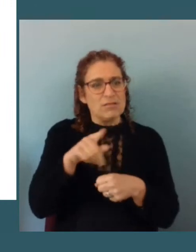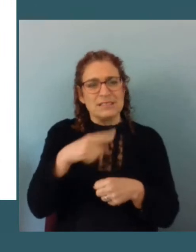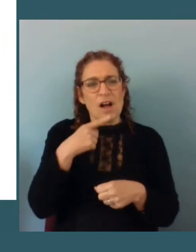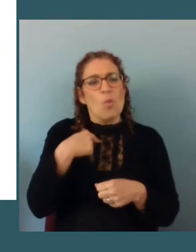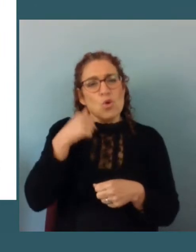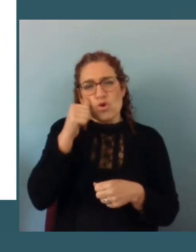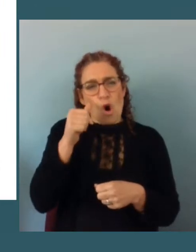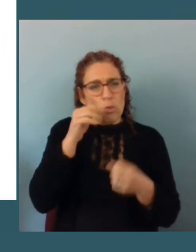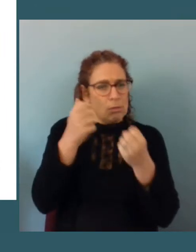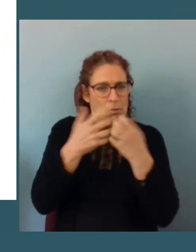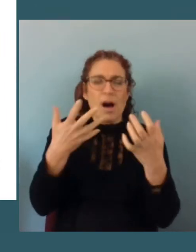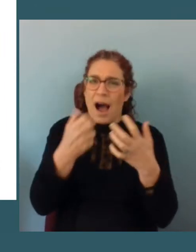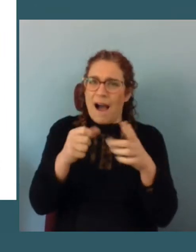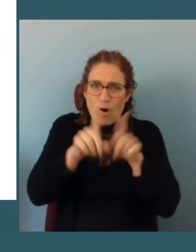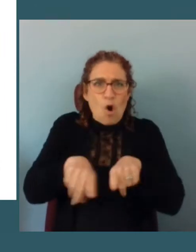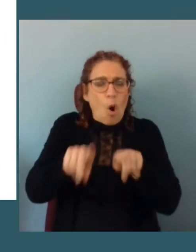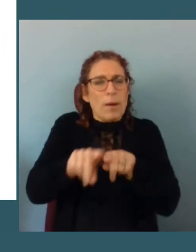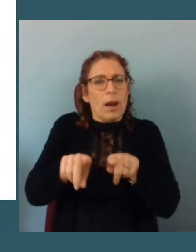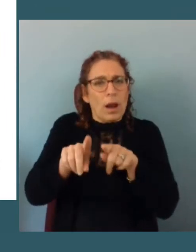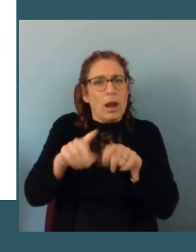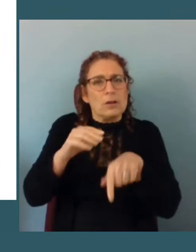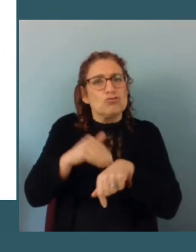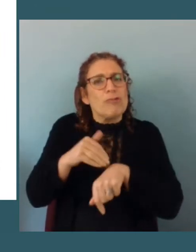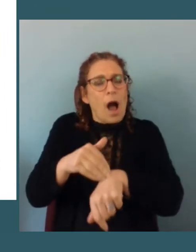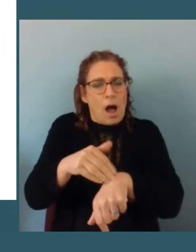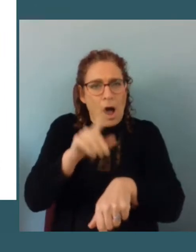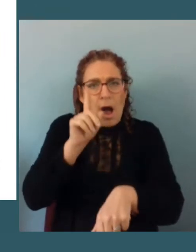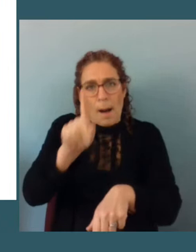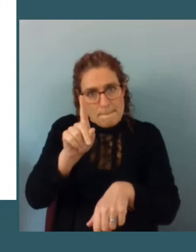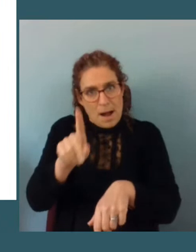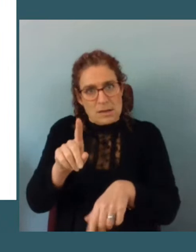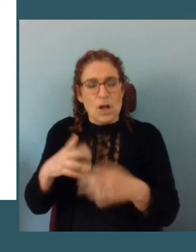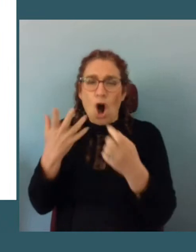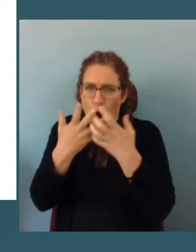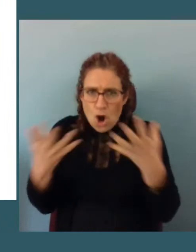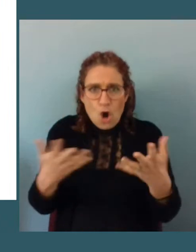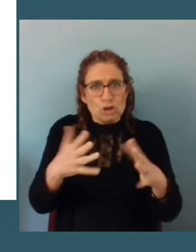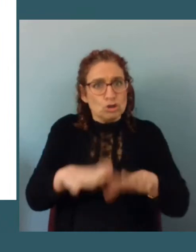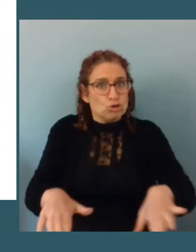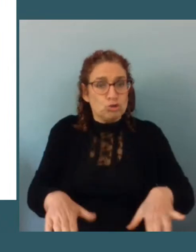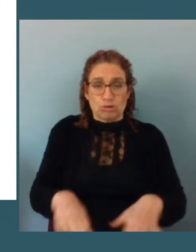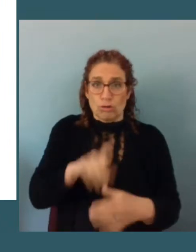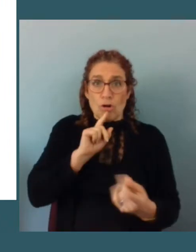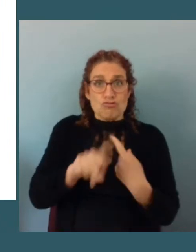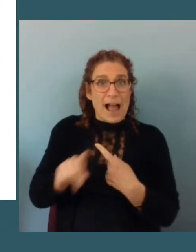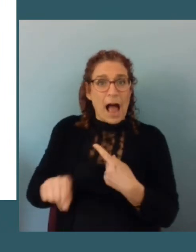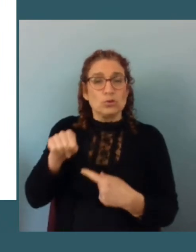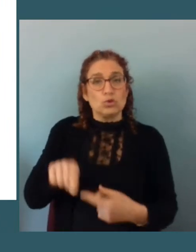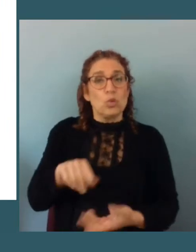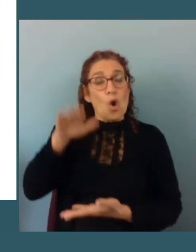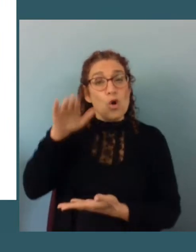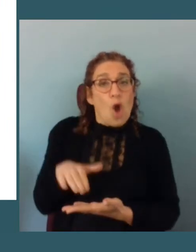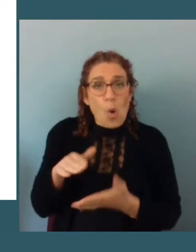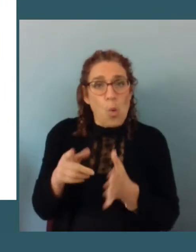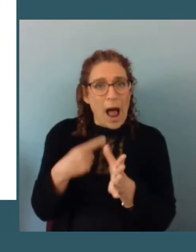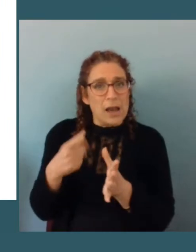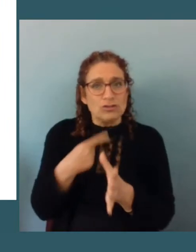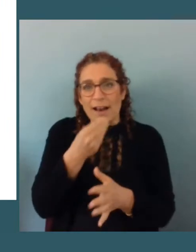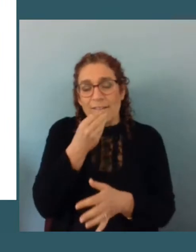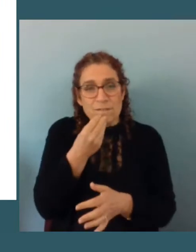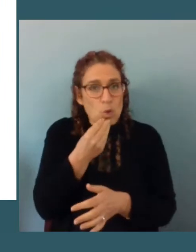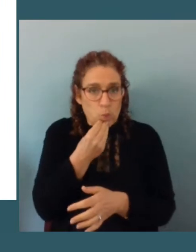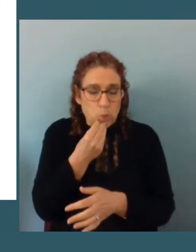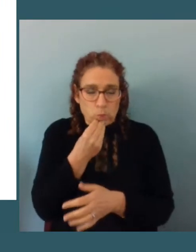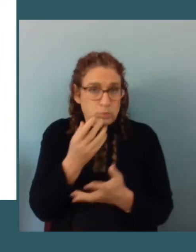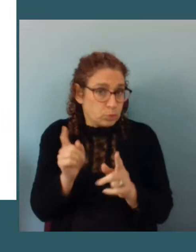lot of children, as highlighted in Gary's study, react to low allergenic foods or perceived low allergenic foods. And this can